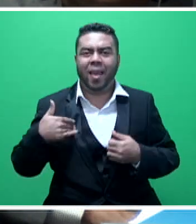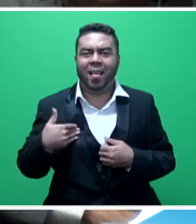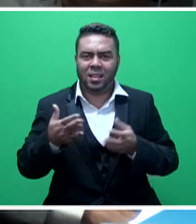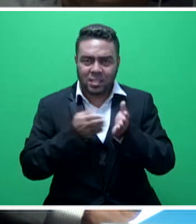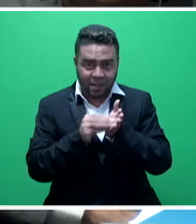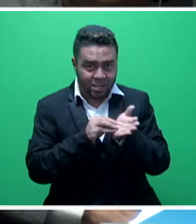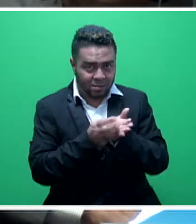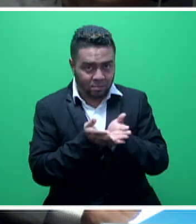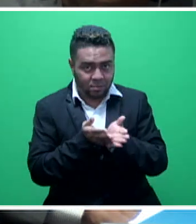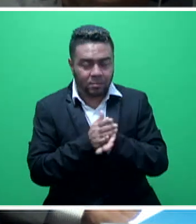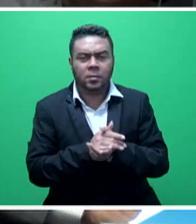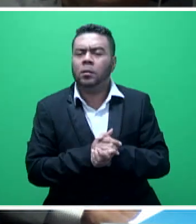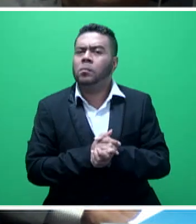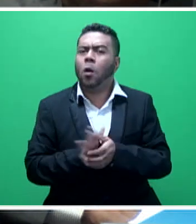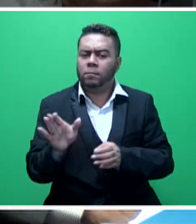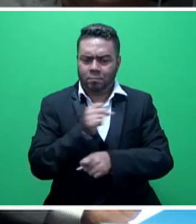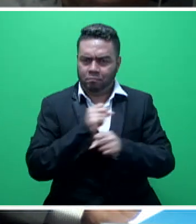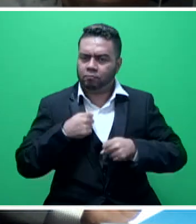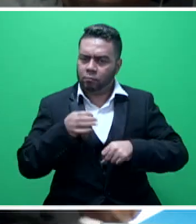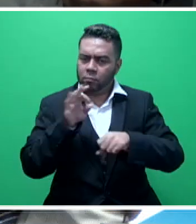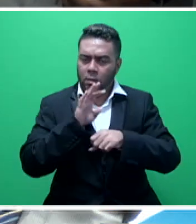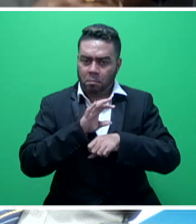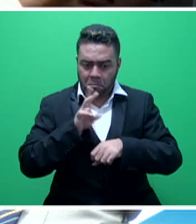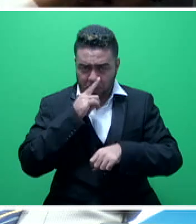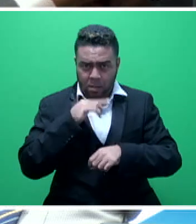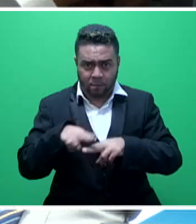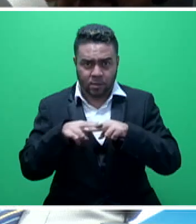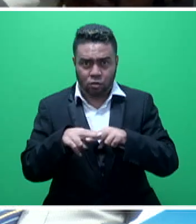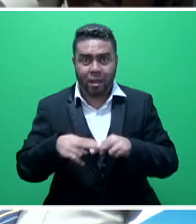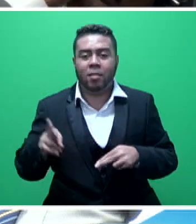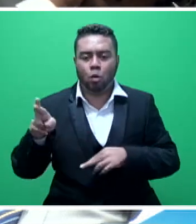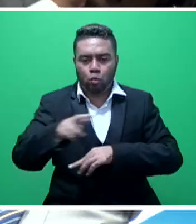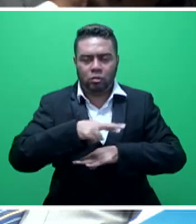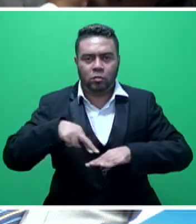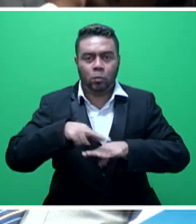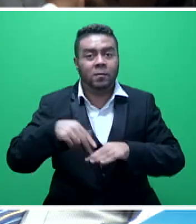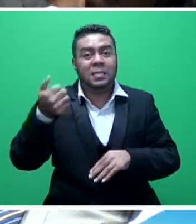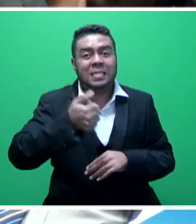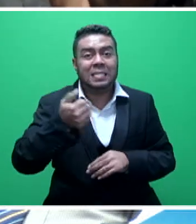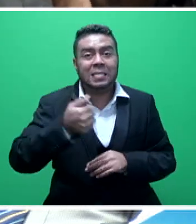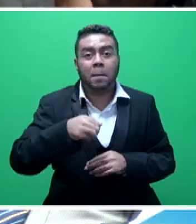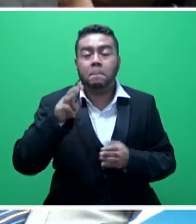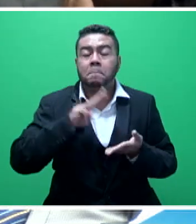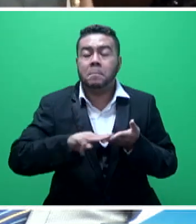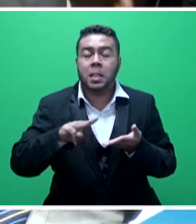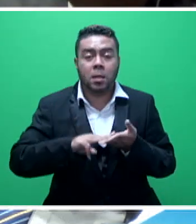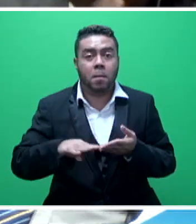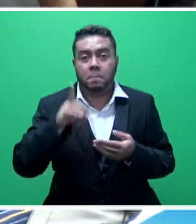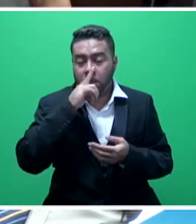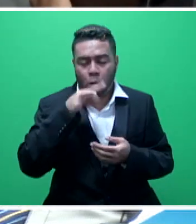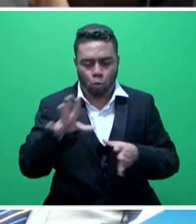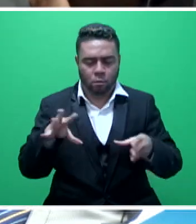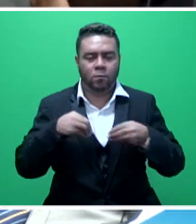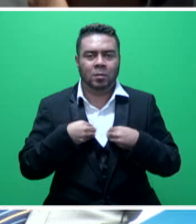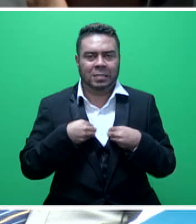services of our people and also the region. As we speak, there's more than 16 million people worldwide that's got the